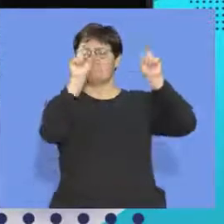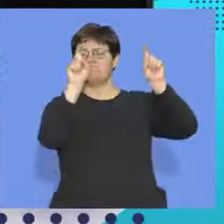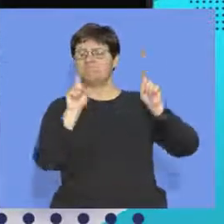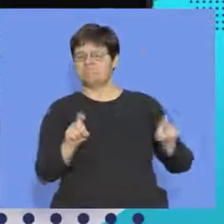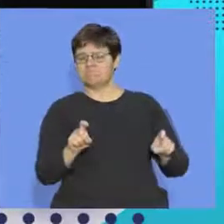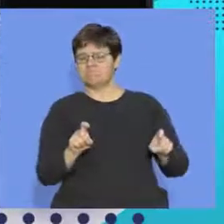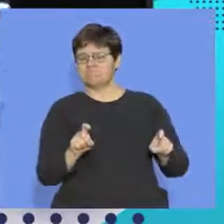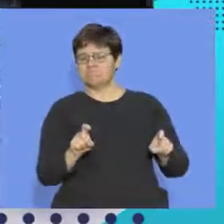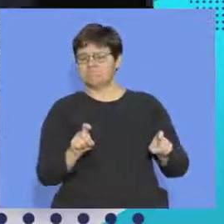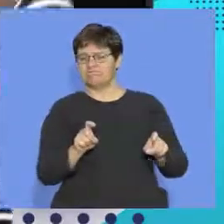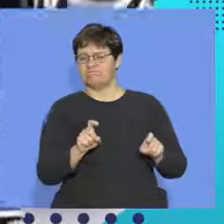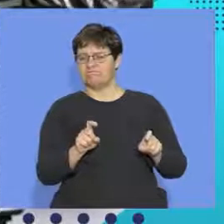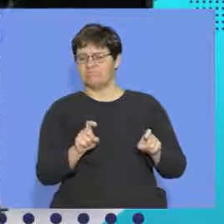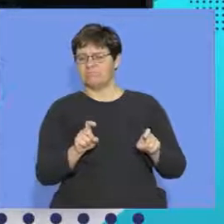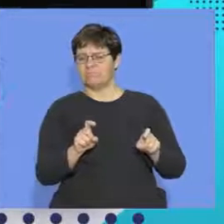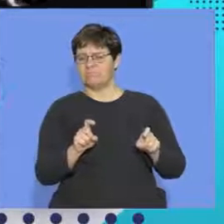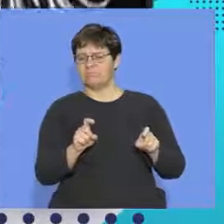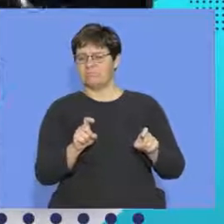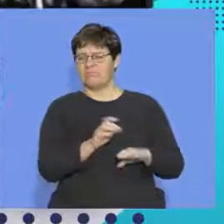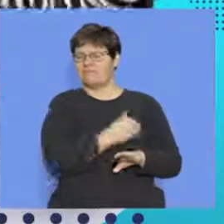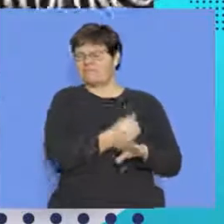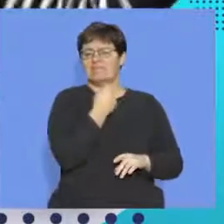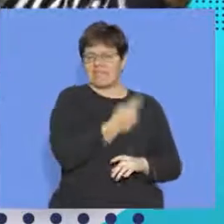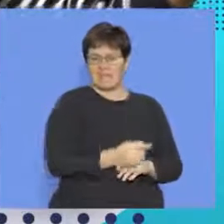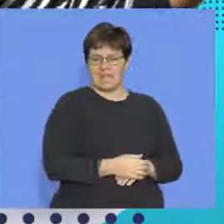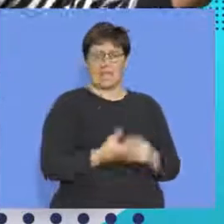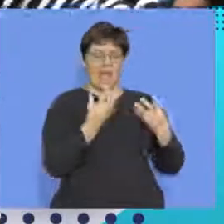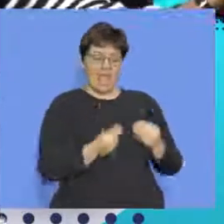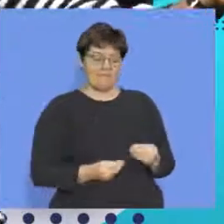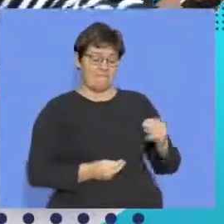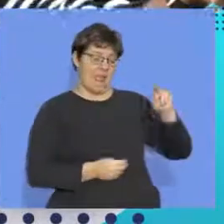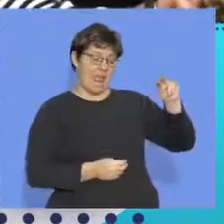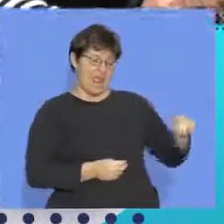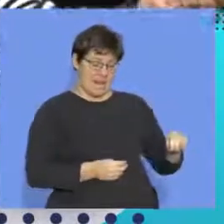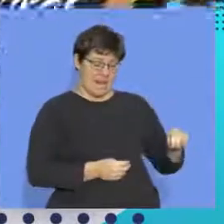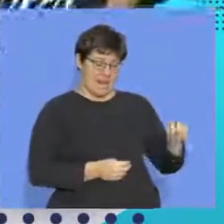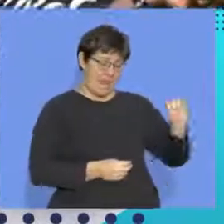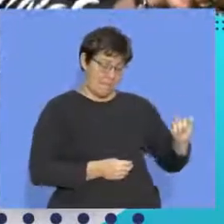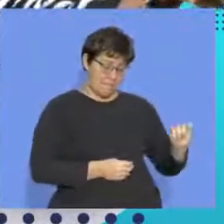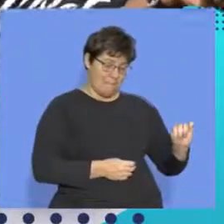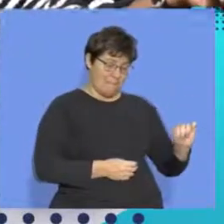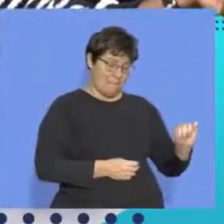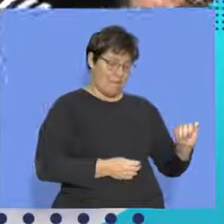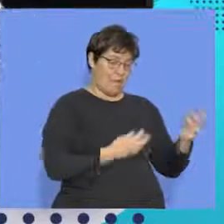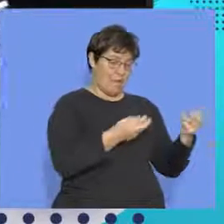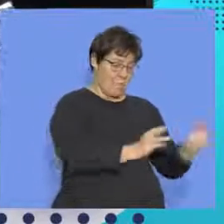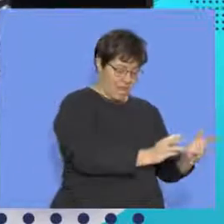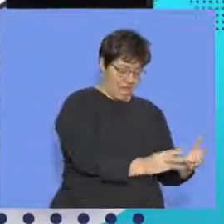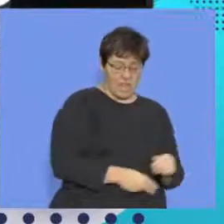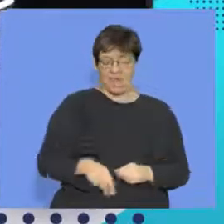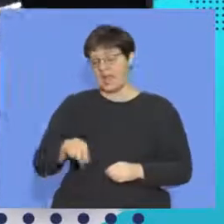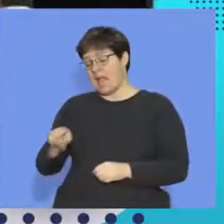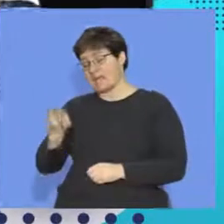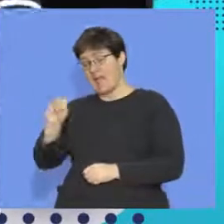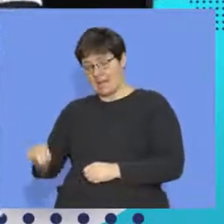of counting say? If there's M way of doing something and N way of doing something, then